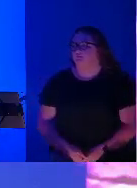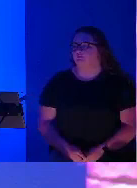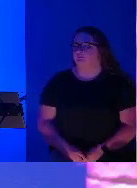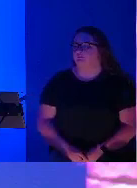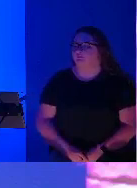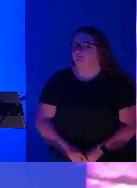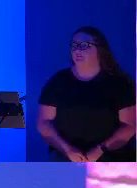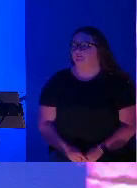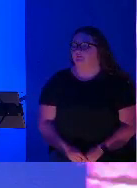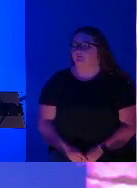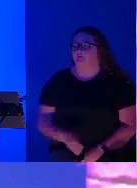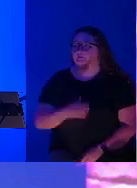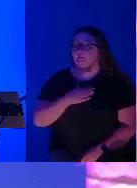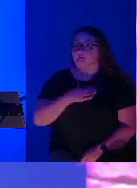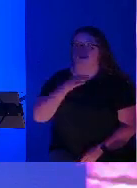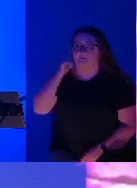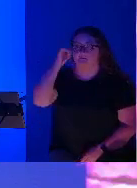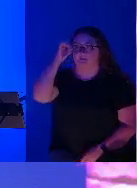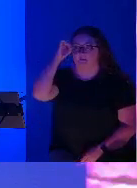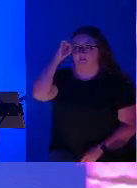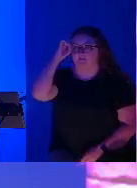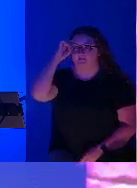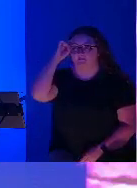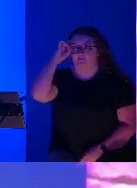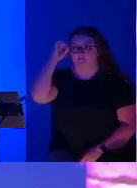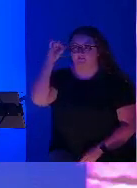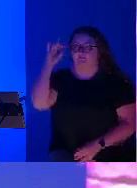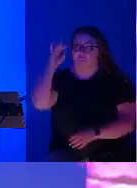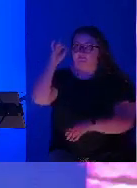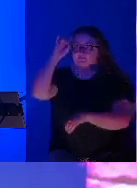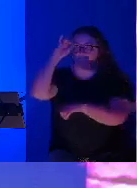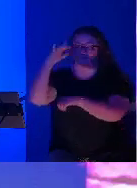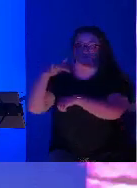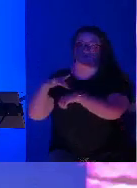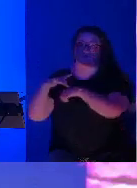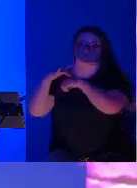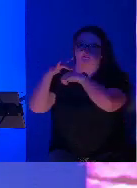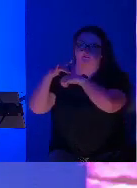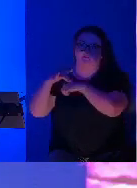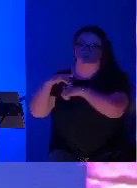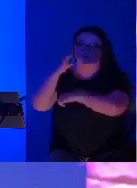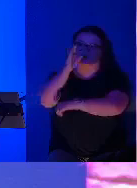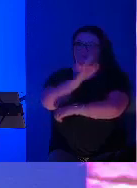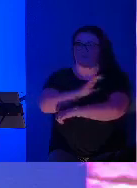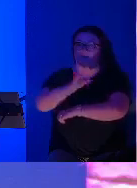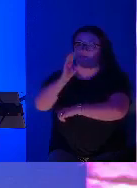I cast my mind to Calvary,